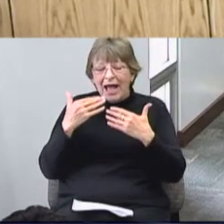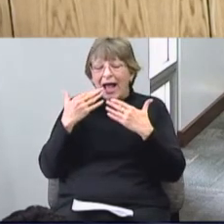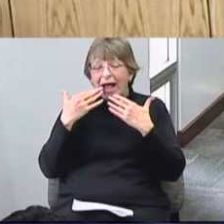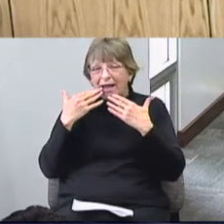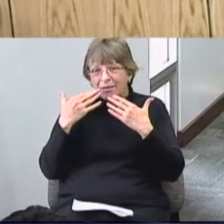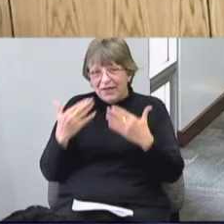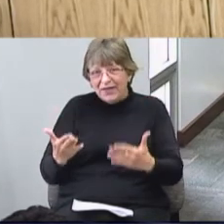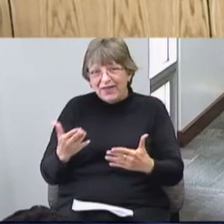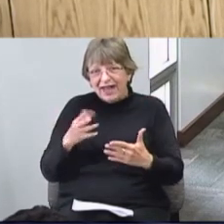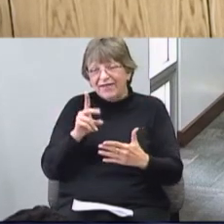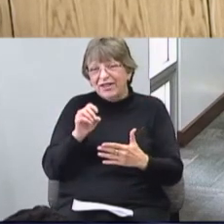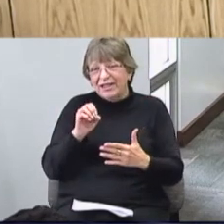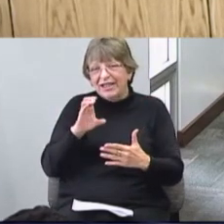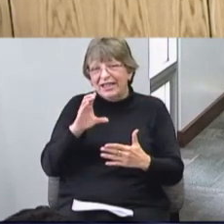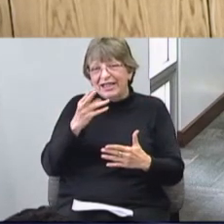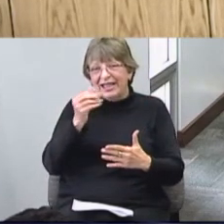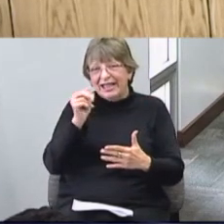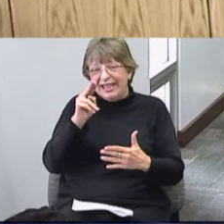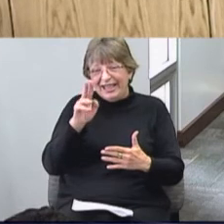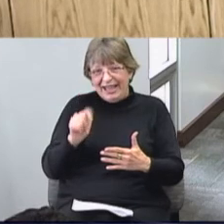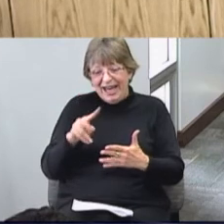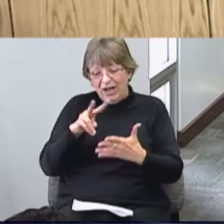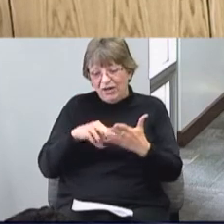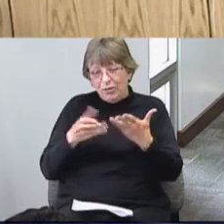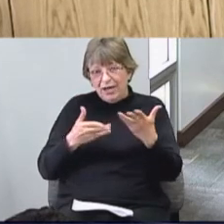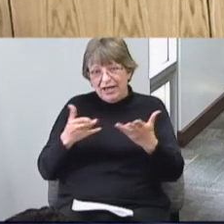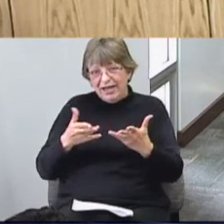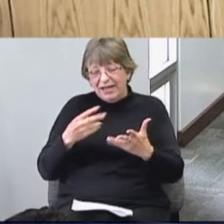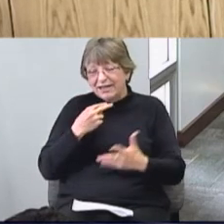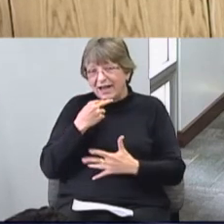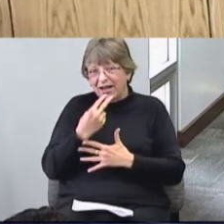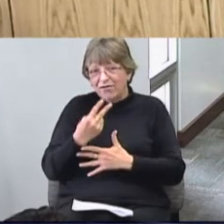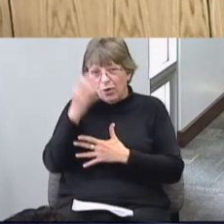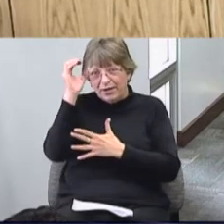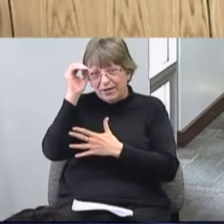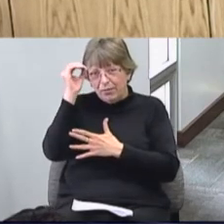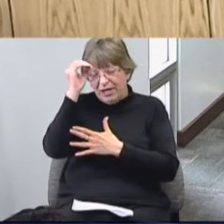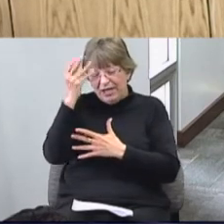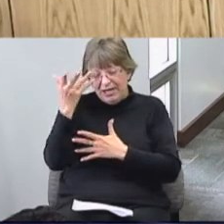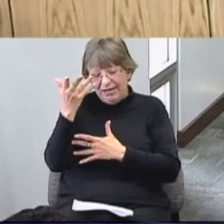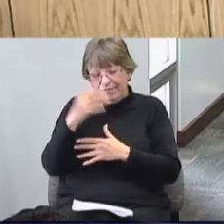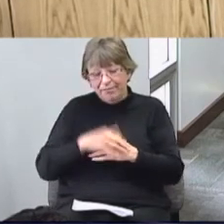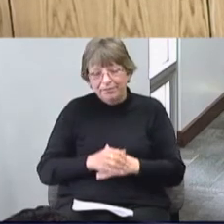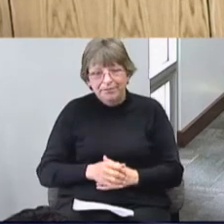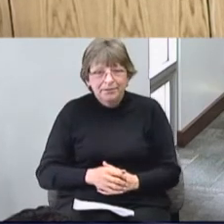opinion. Sincerely, Laverne Pounds, 512 East Avenue A.